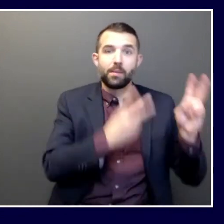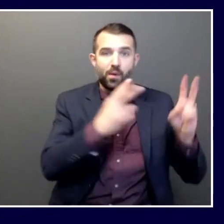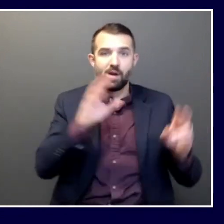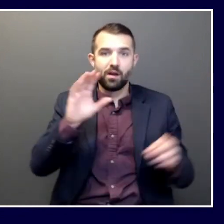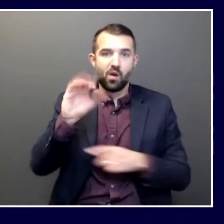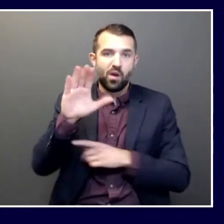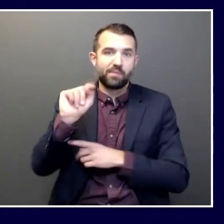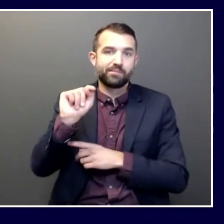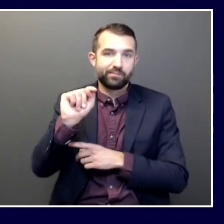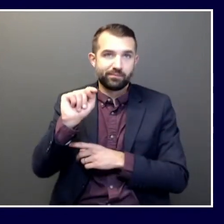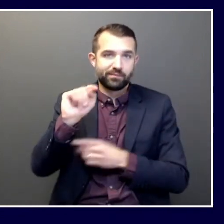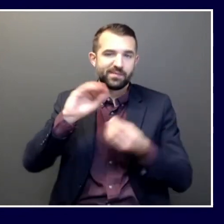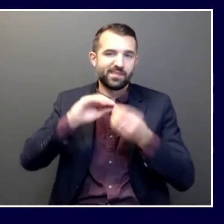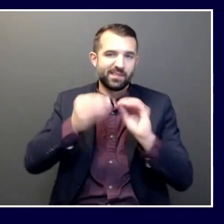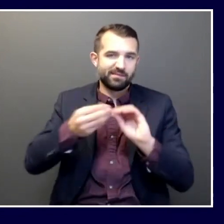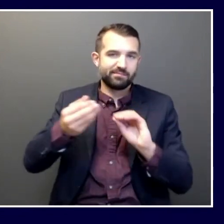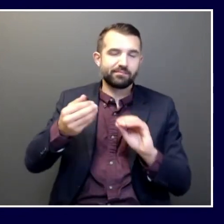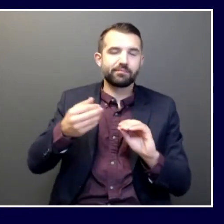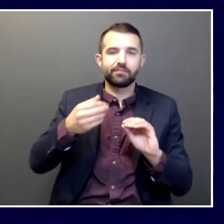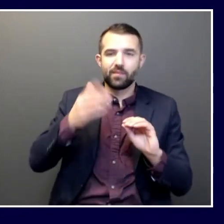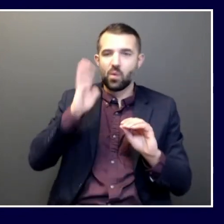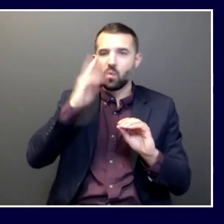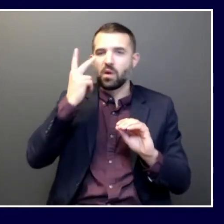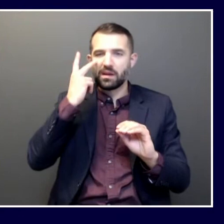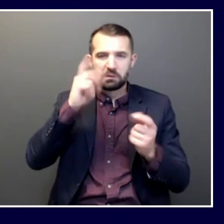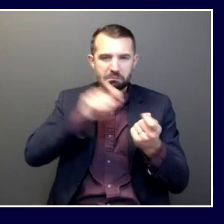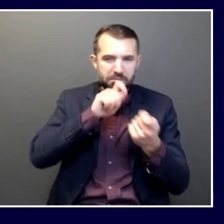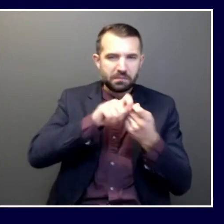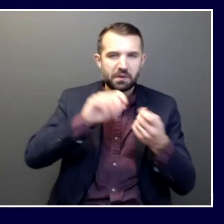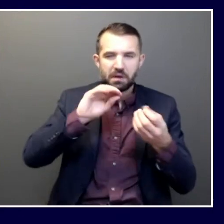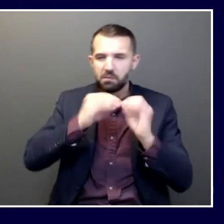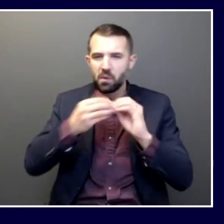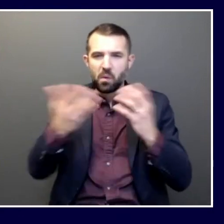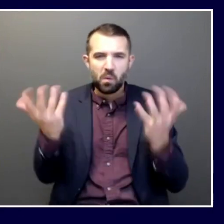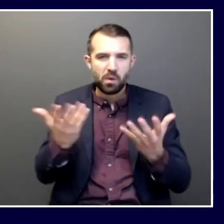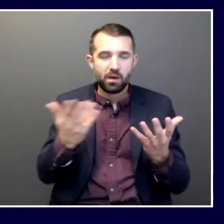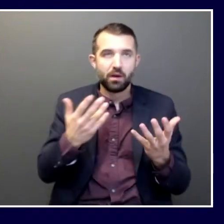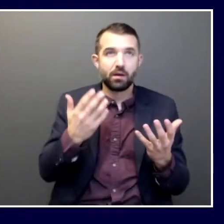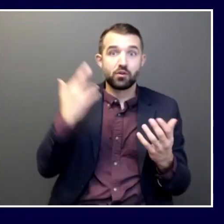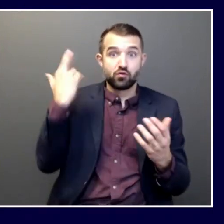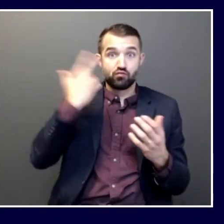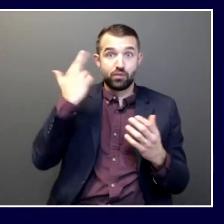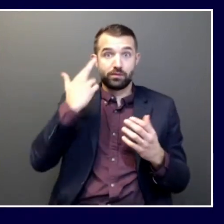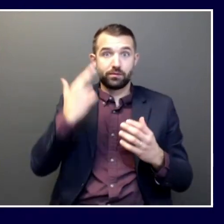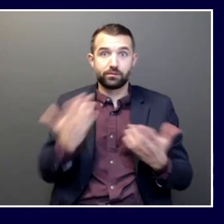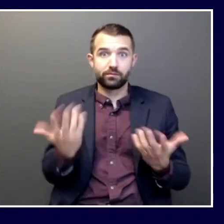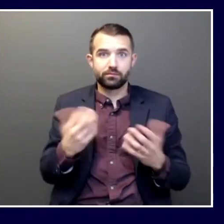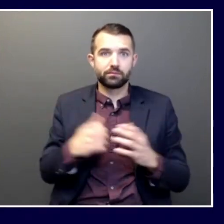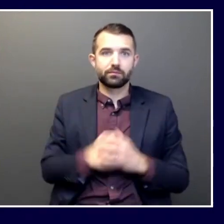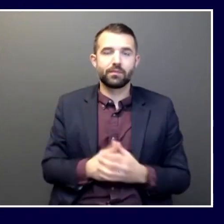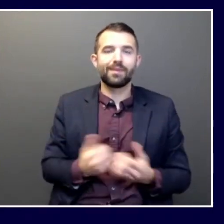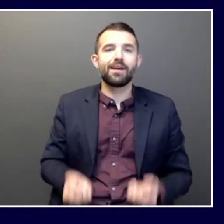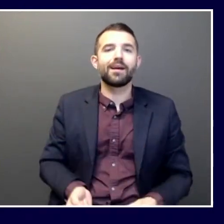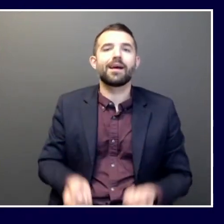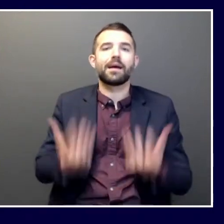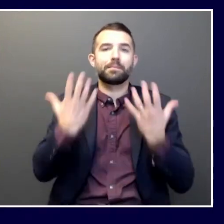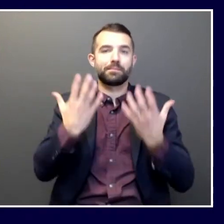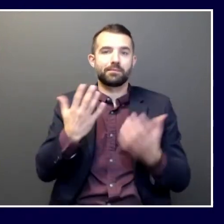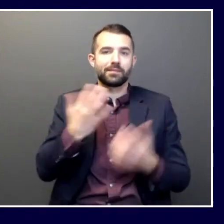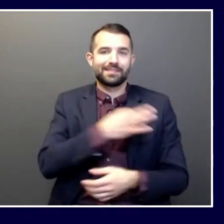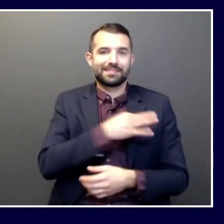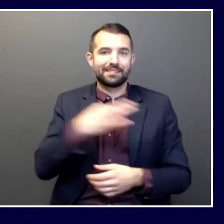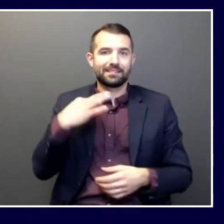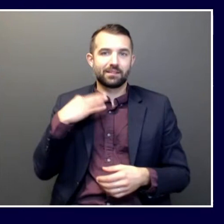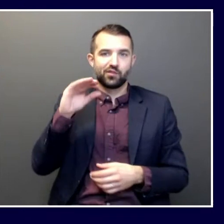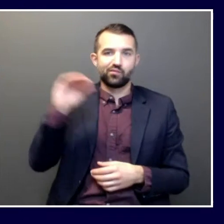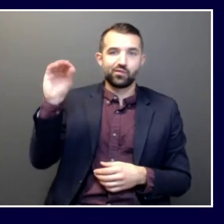But its purpose was of the workers who are in those facilities now, what percent are vaccinated. It's not a survey intended to do